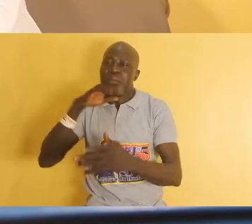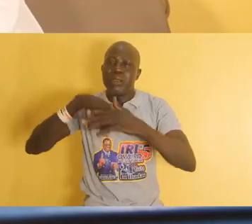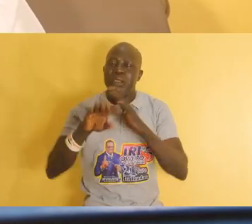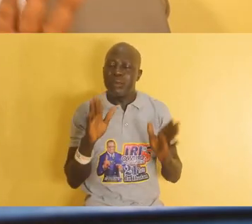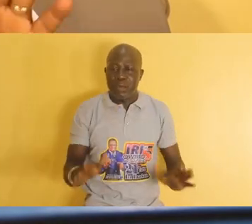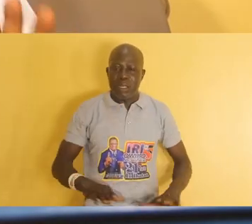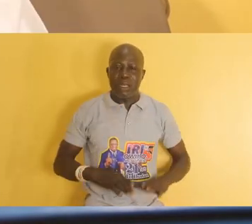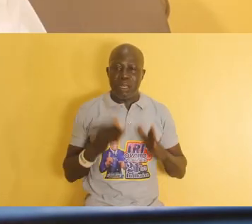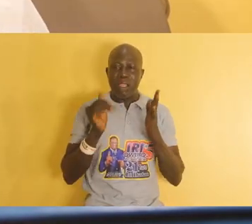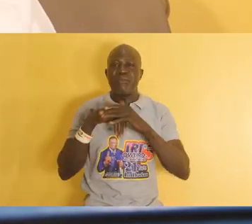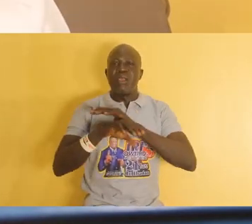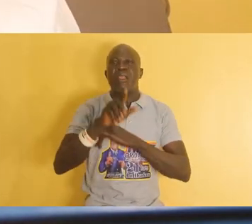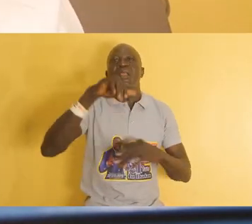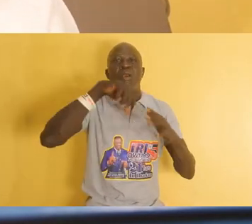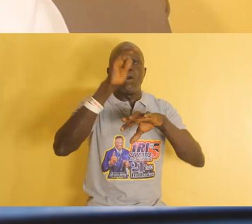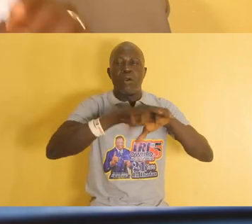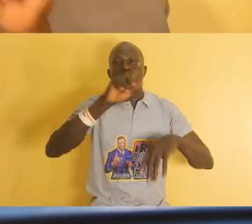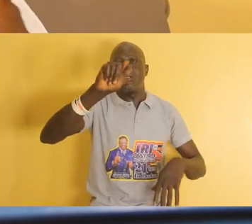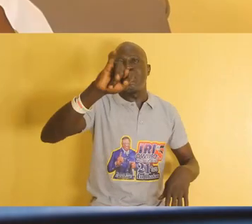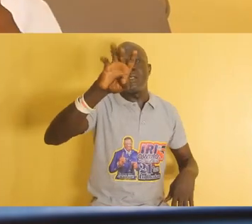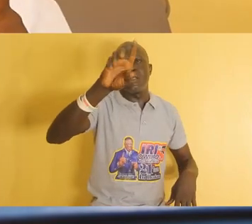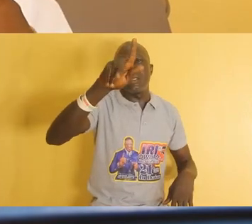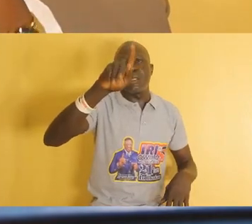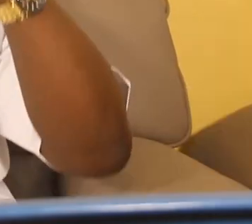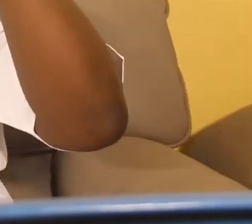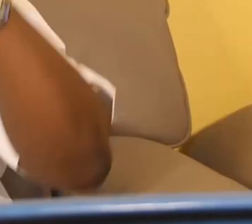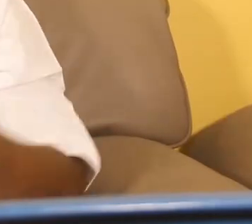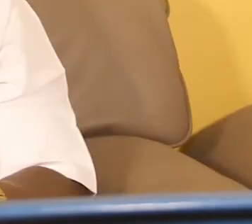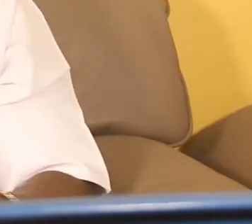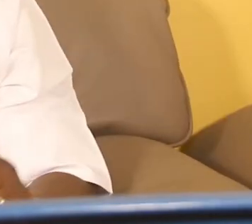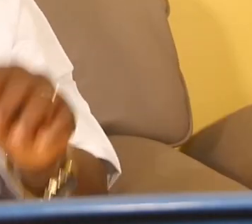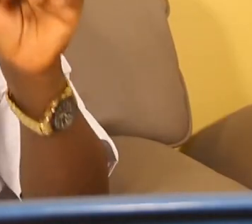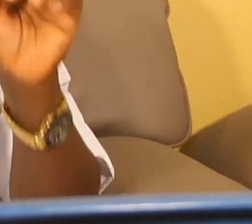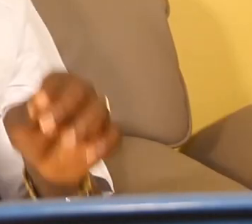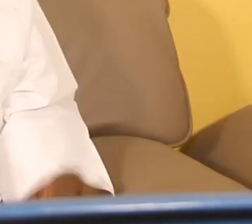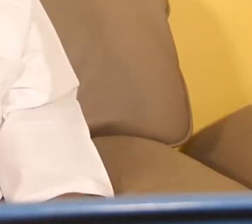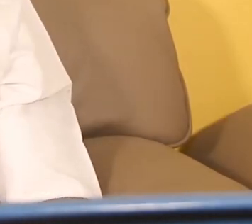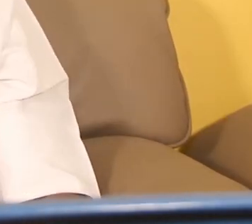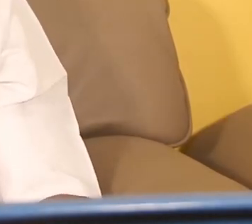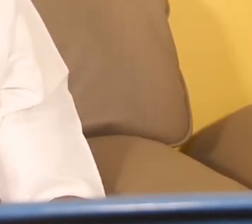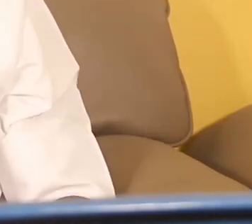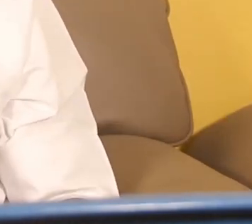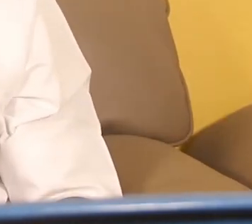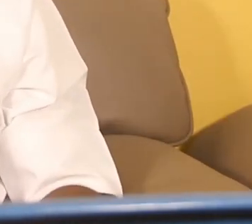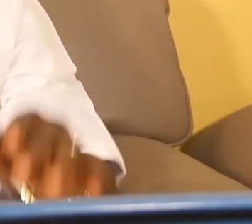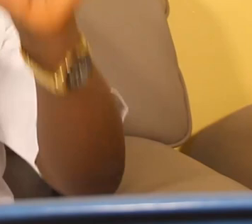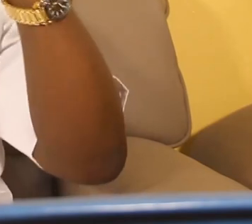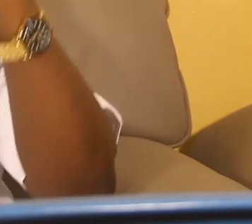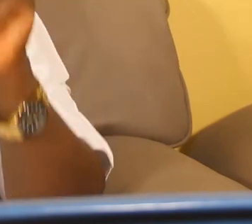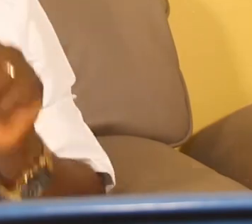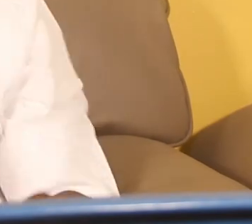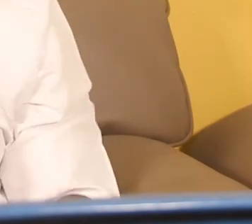live. Will be live. On TikTok. On TikTok. Love God alone. Lord, on YouTube. On our YouTube. Babasebioba TV.